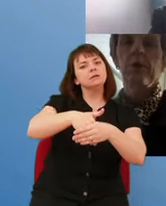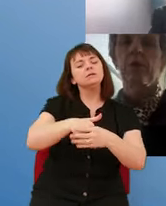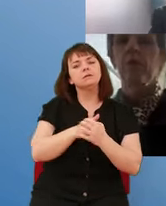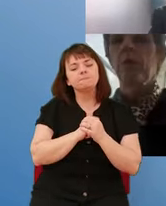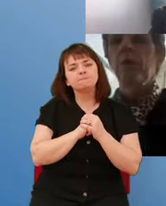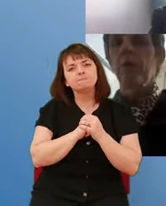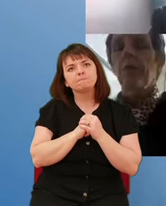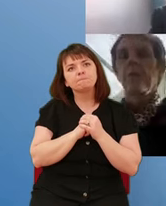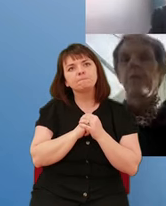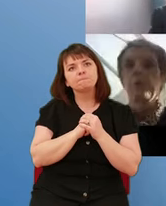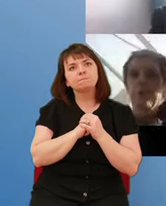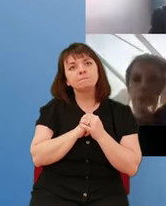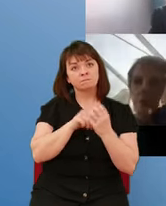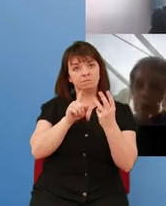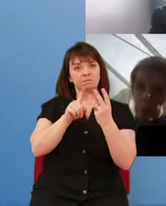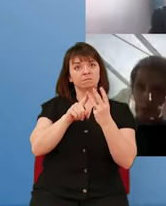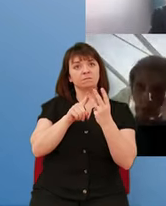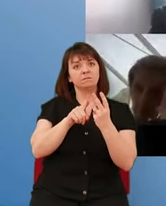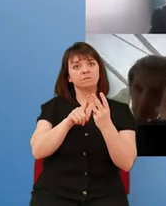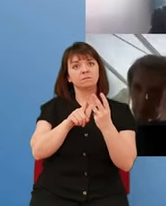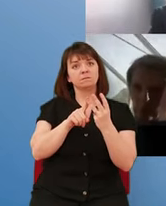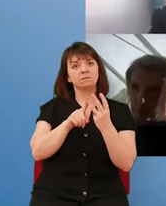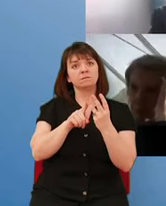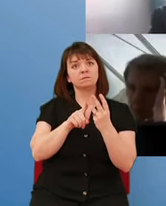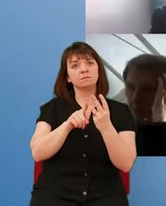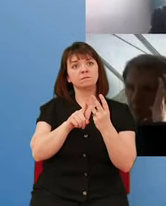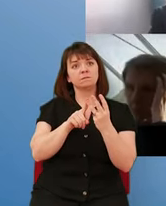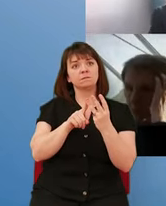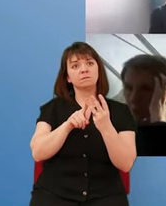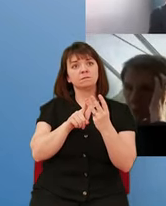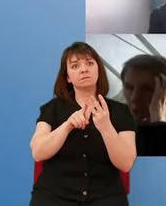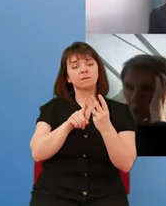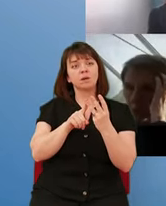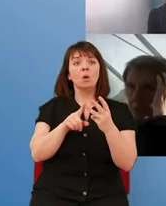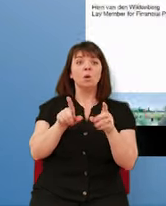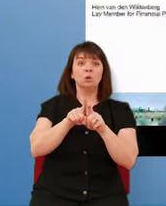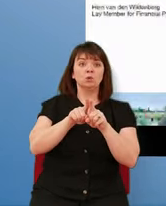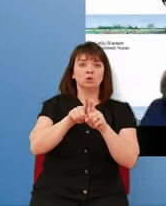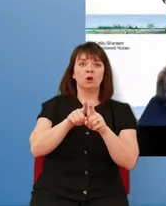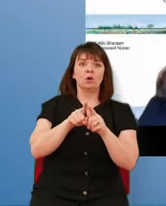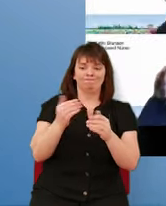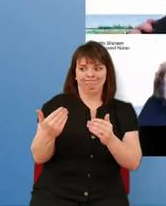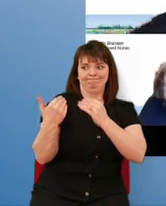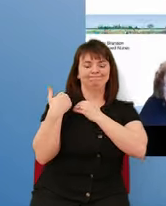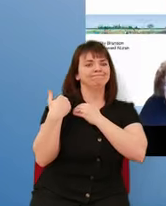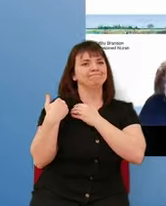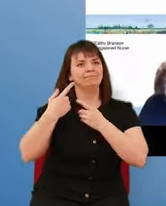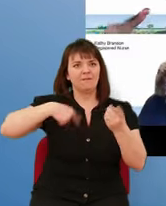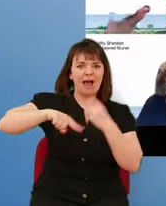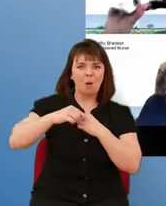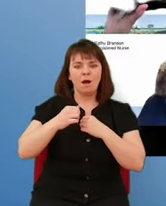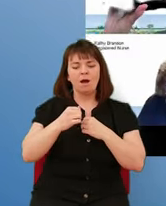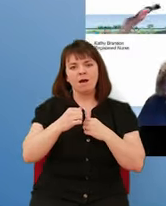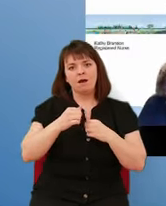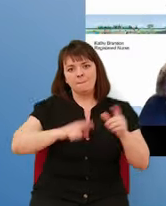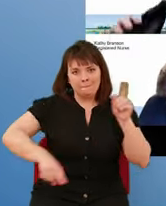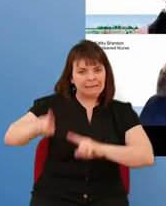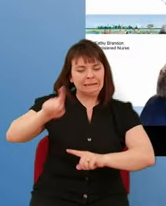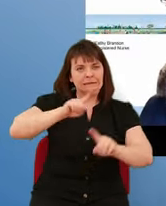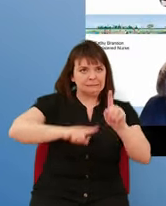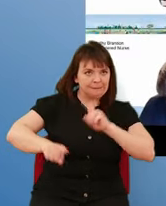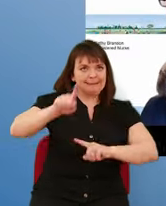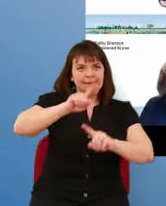large number of practice meetings, practice manager meetings, GP meetings. I think we did something like 30 meetings in 2.5 weeks in order to